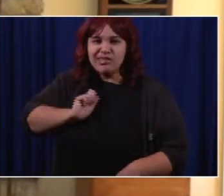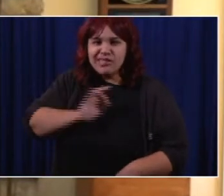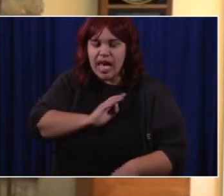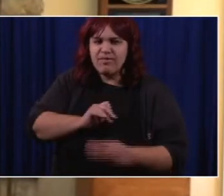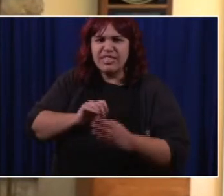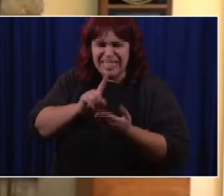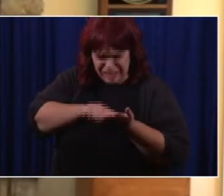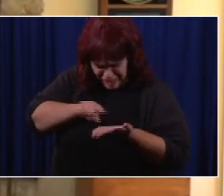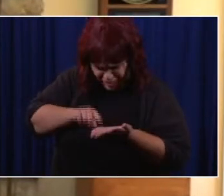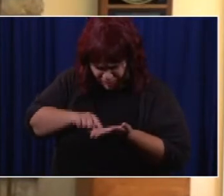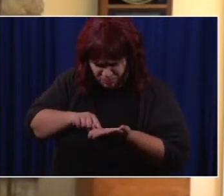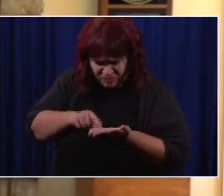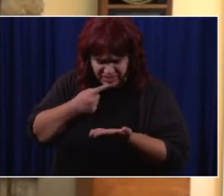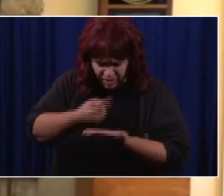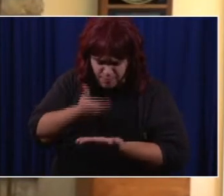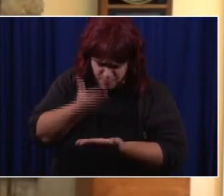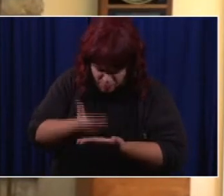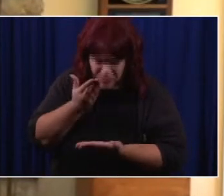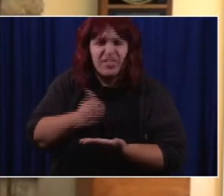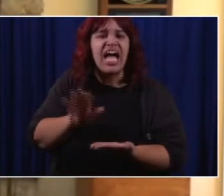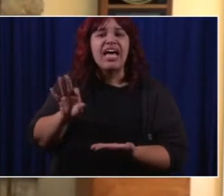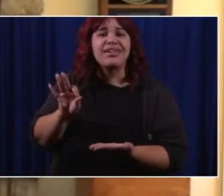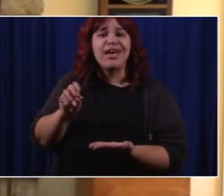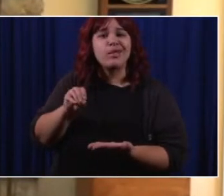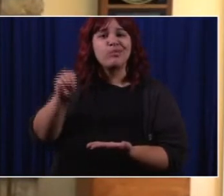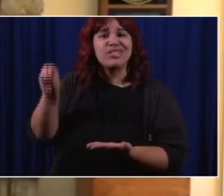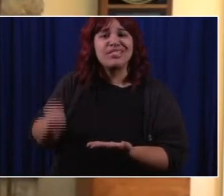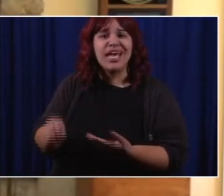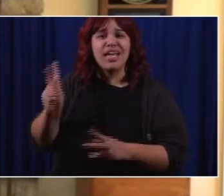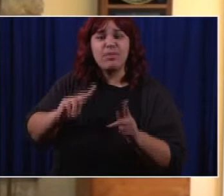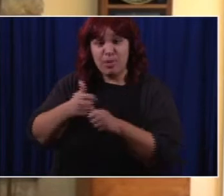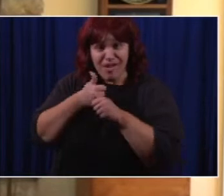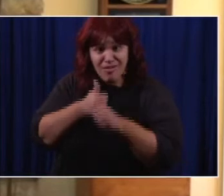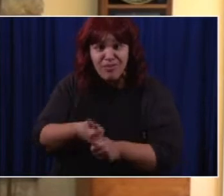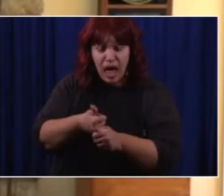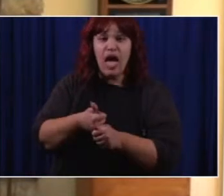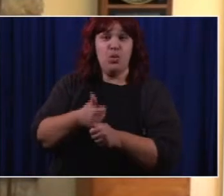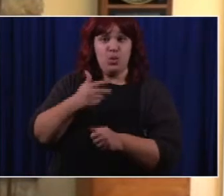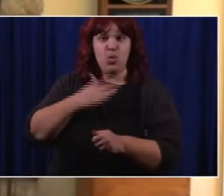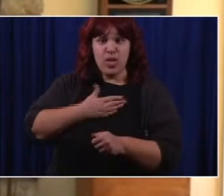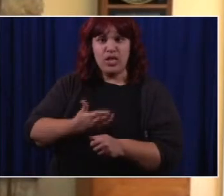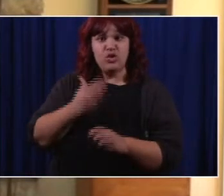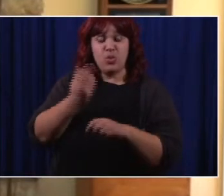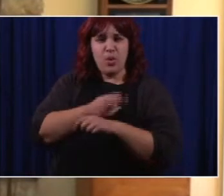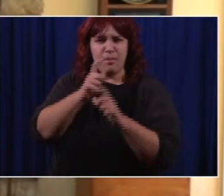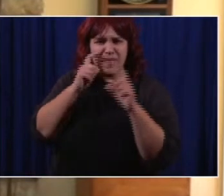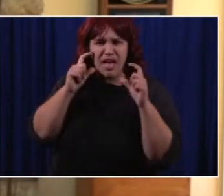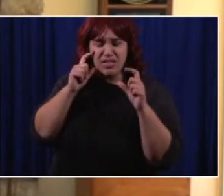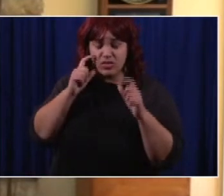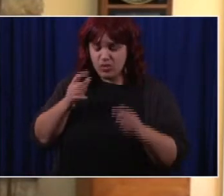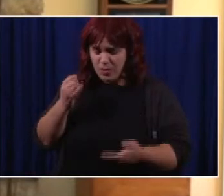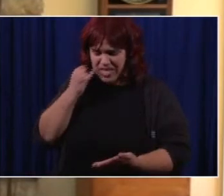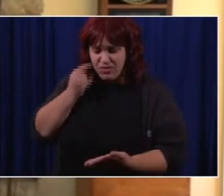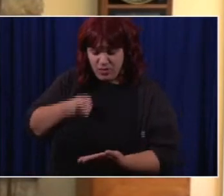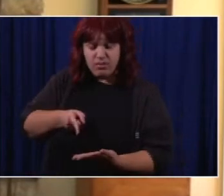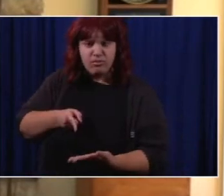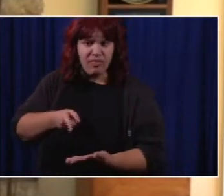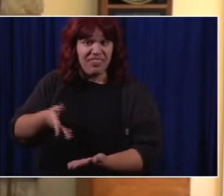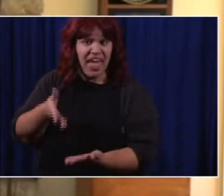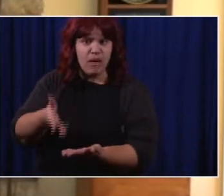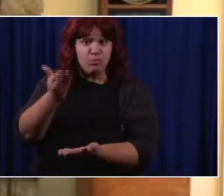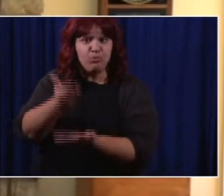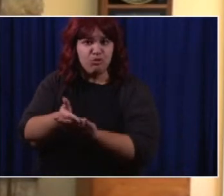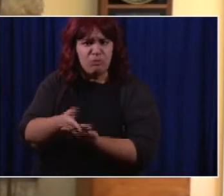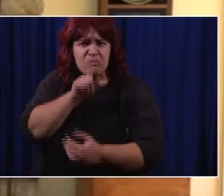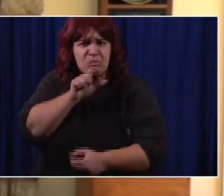compliance. I know that's just Franklin County and Central Ohio, but if they're seeing that high of compliance, where are the issues that you're seeing